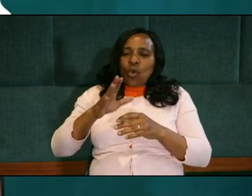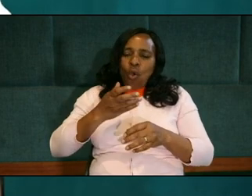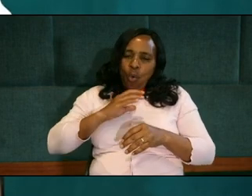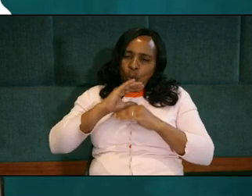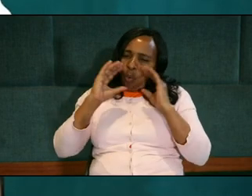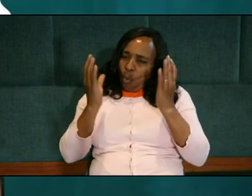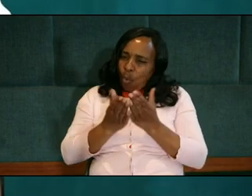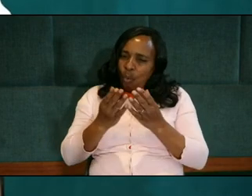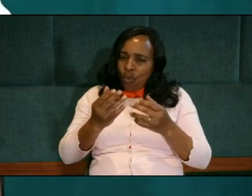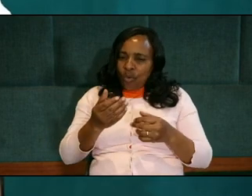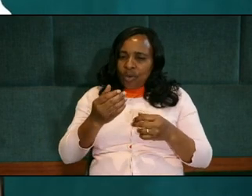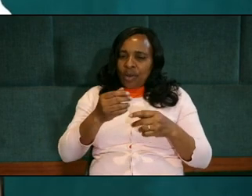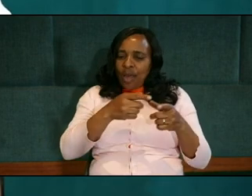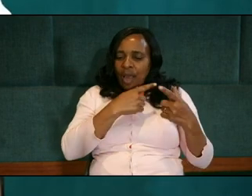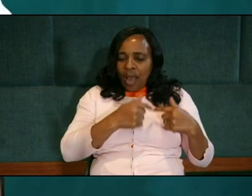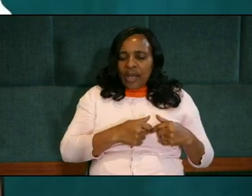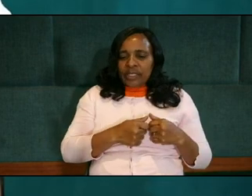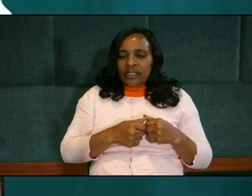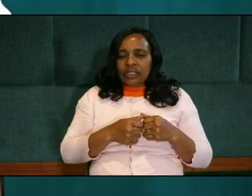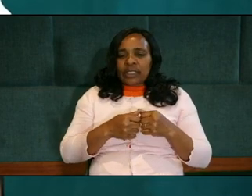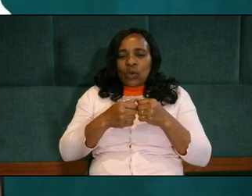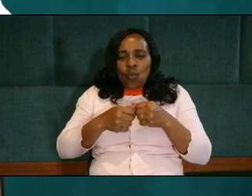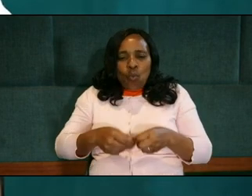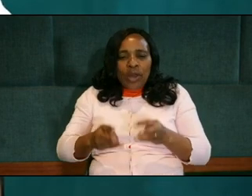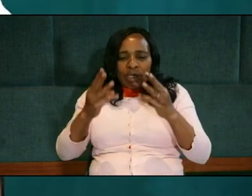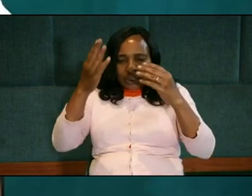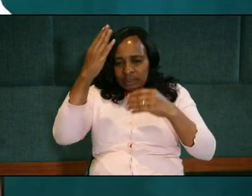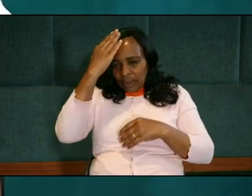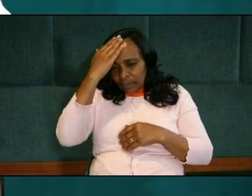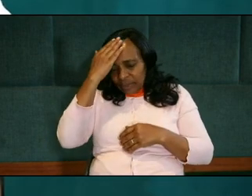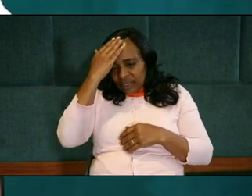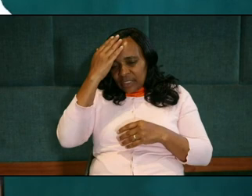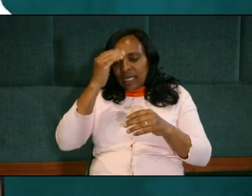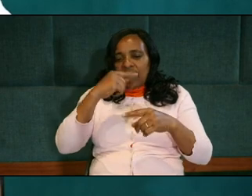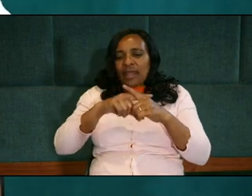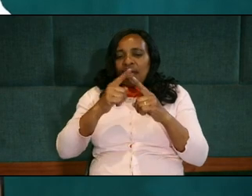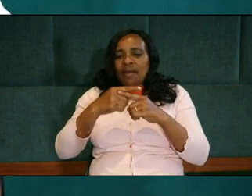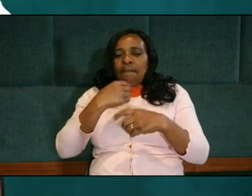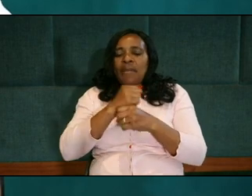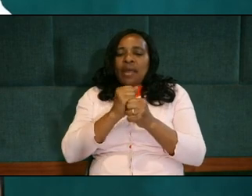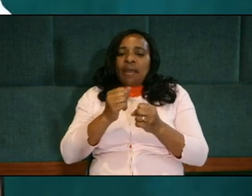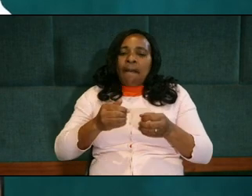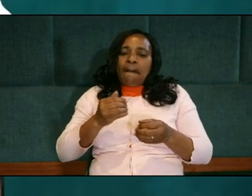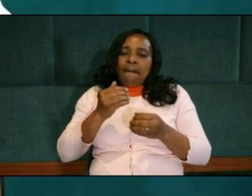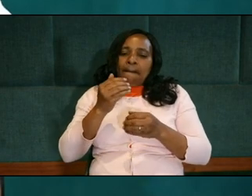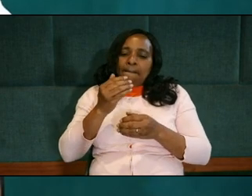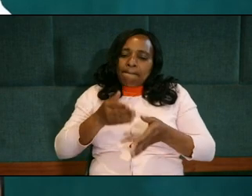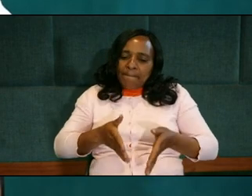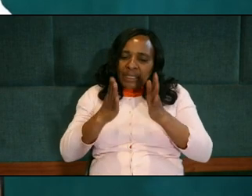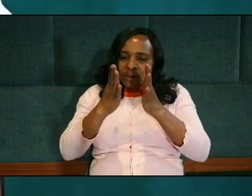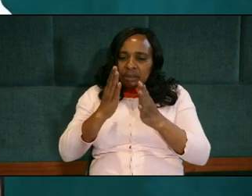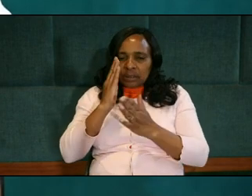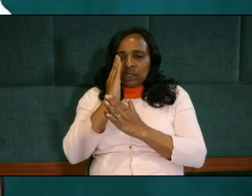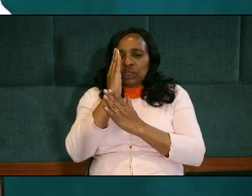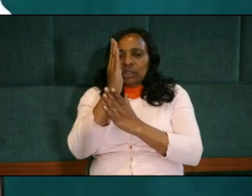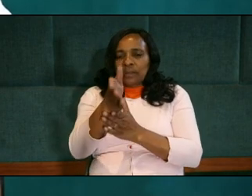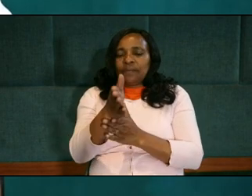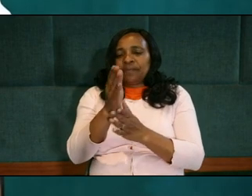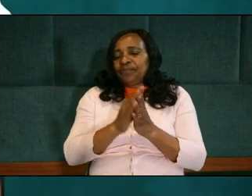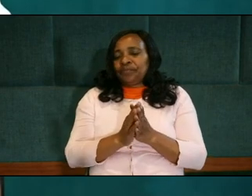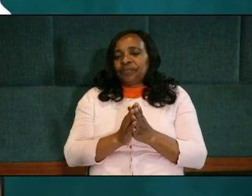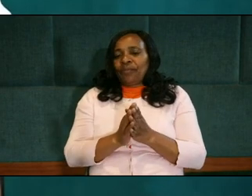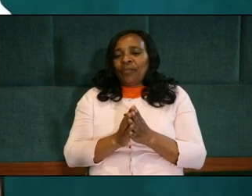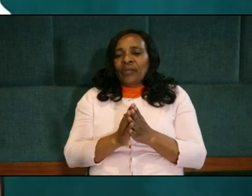understanding. In all your ways submit to him and he will make your paths straight. God